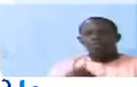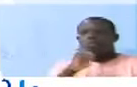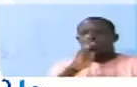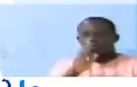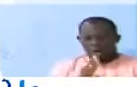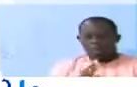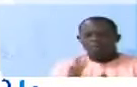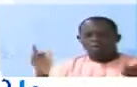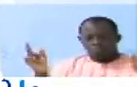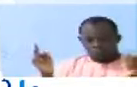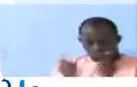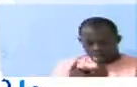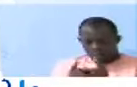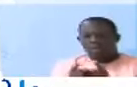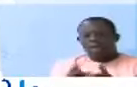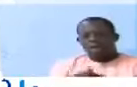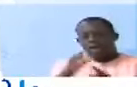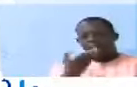go